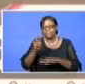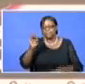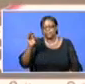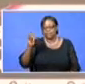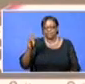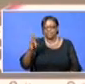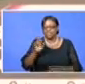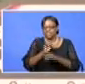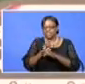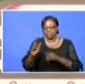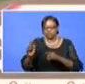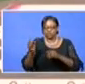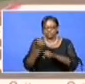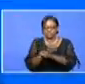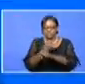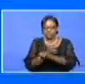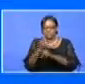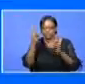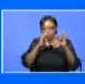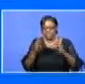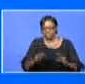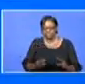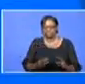sports. Stay tuned, a check on weather still to come.